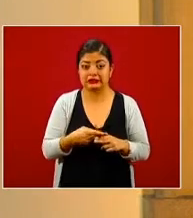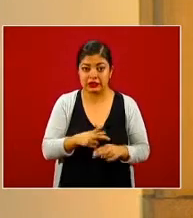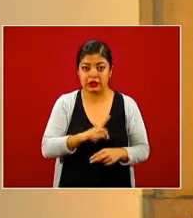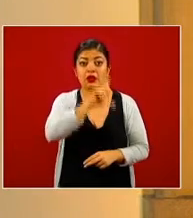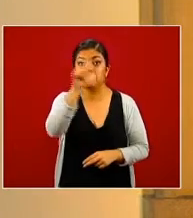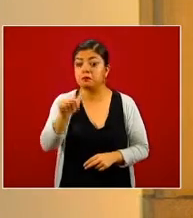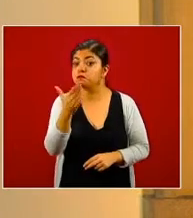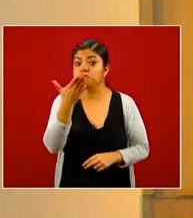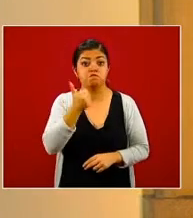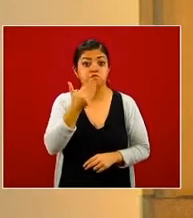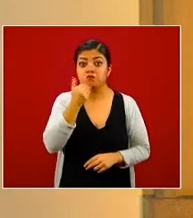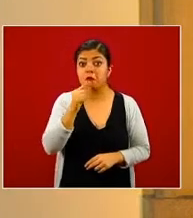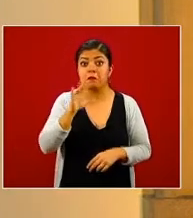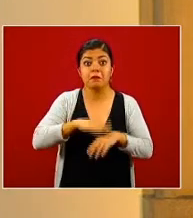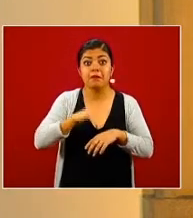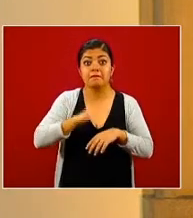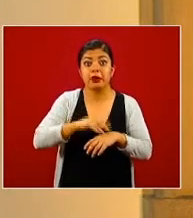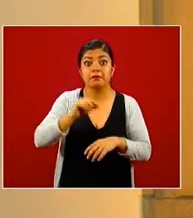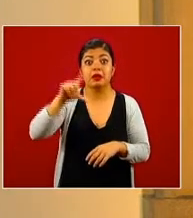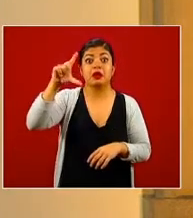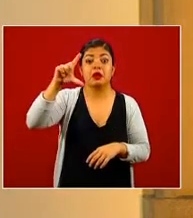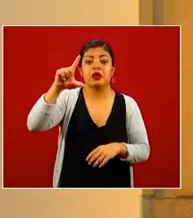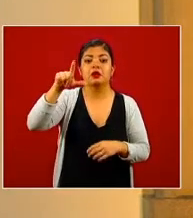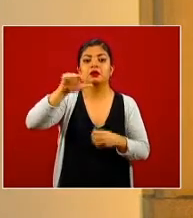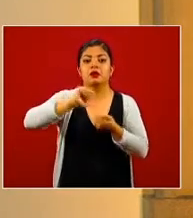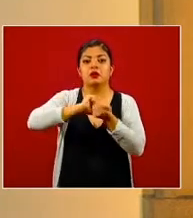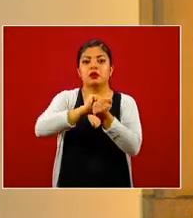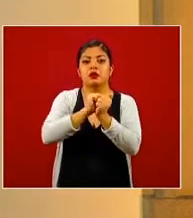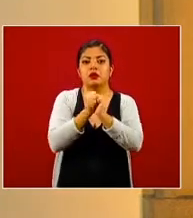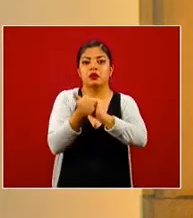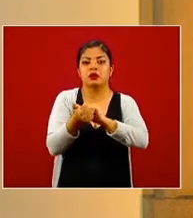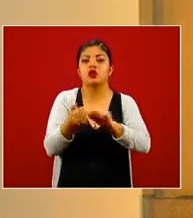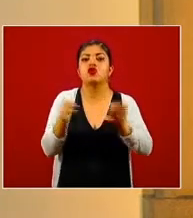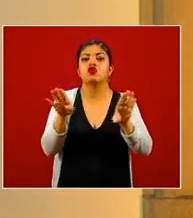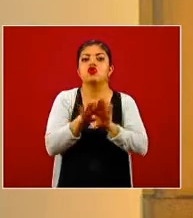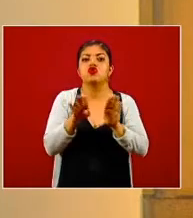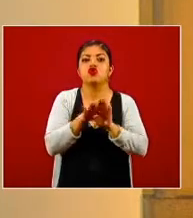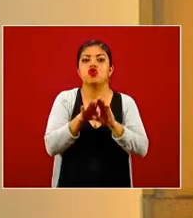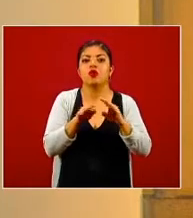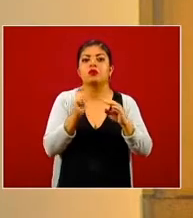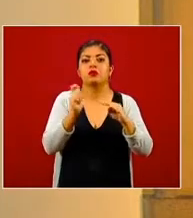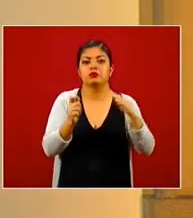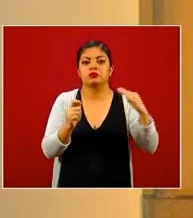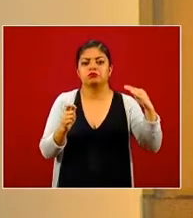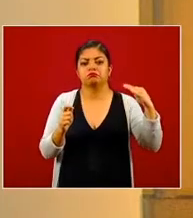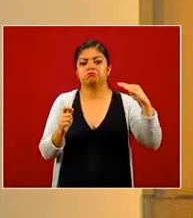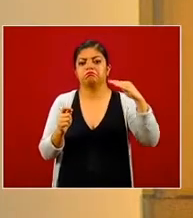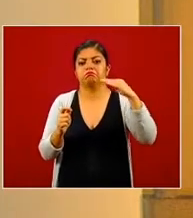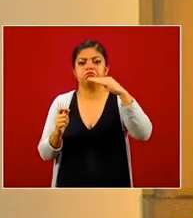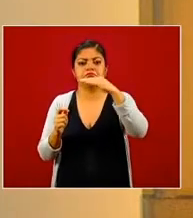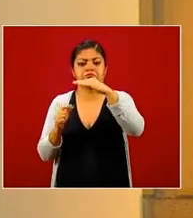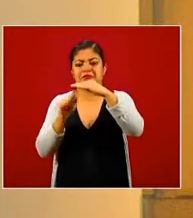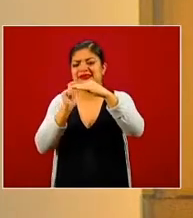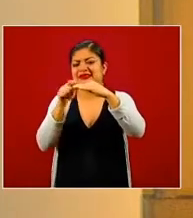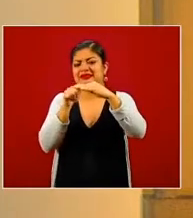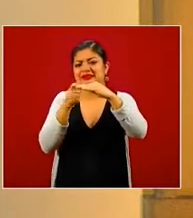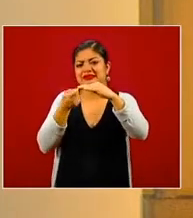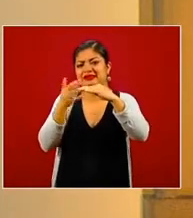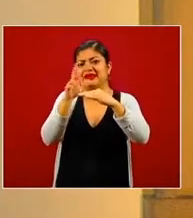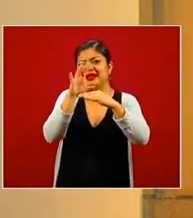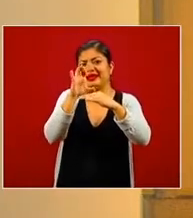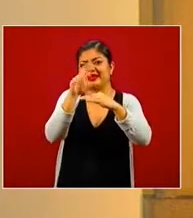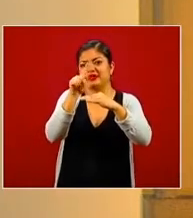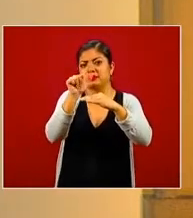They increase until they get to a point where they are not increasing anymore. And the only thing that can happen is they become a